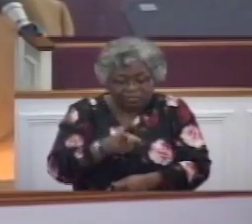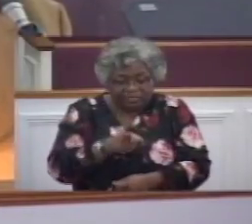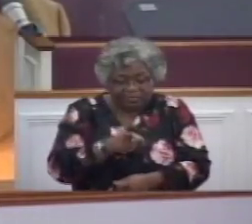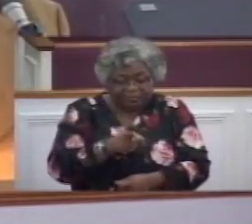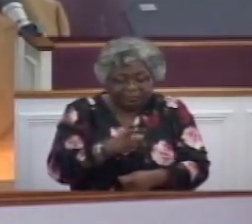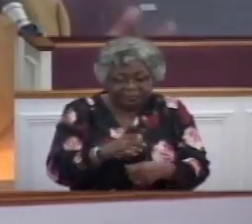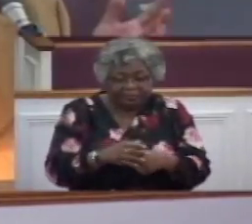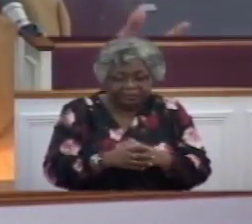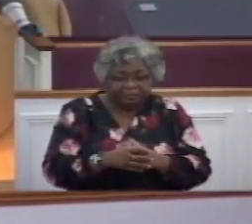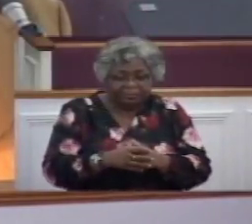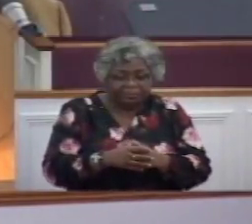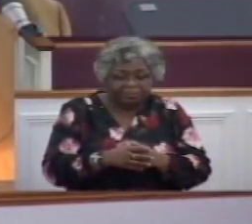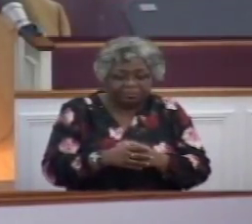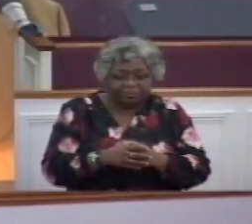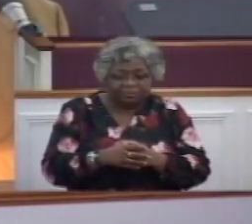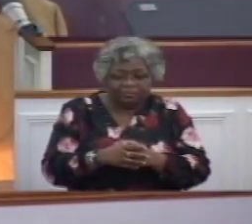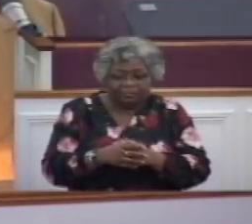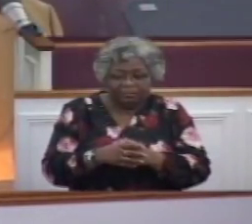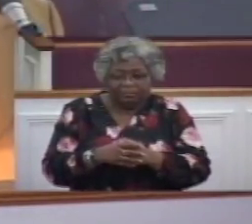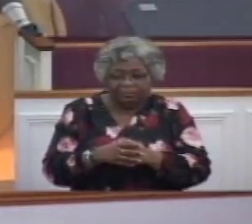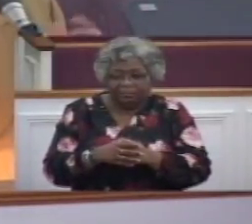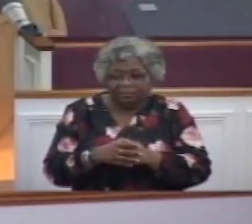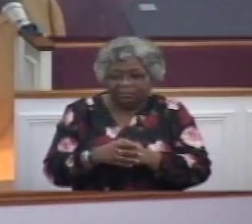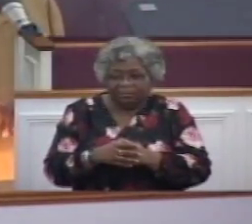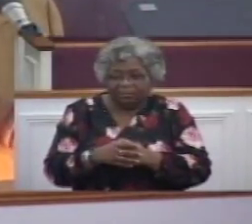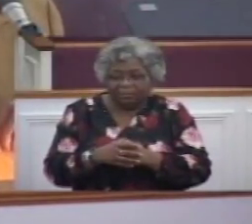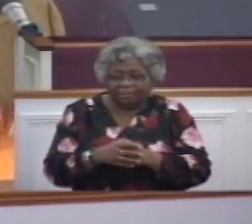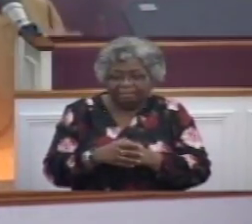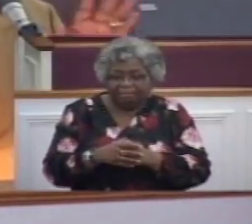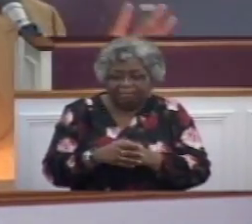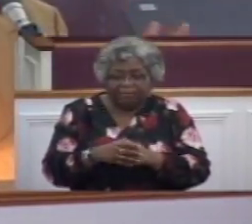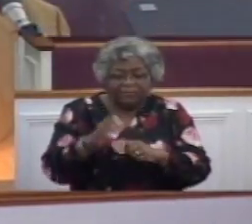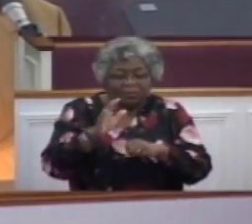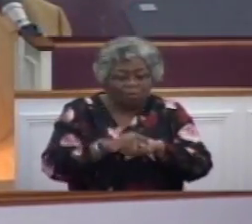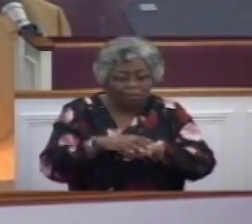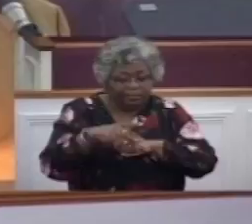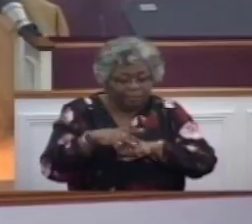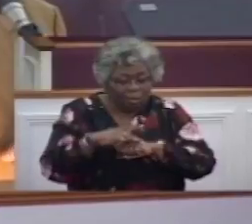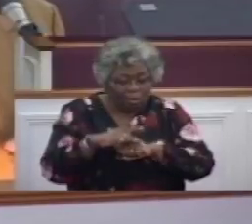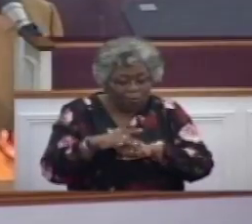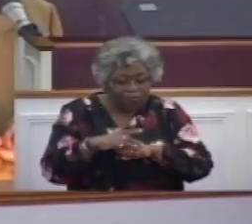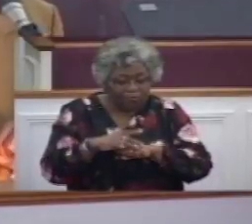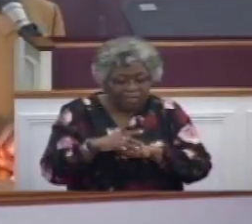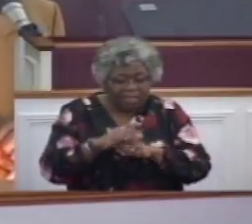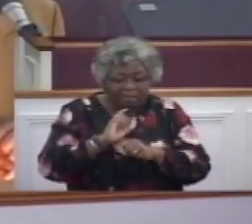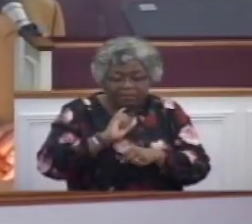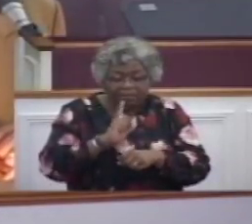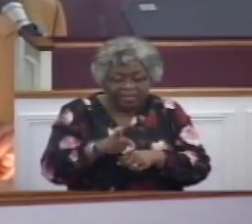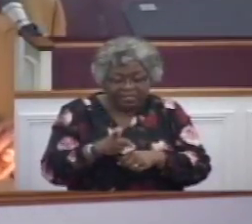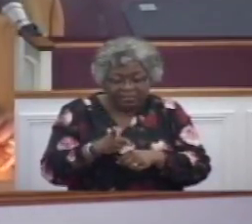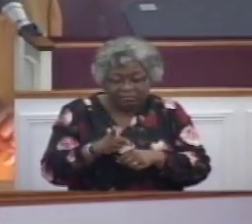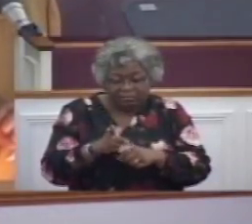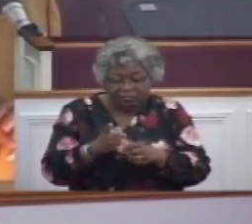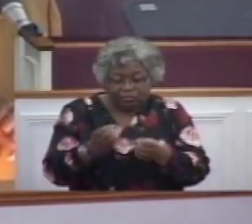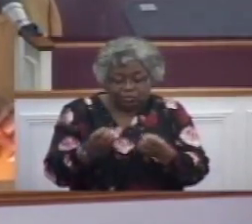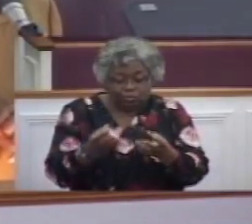dominion and authority over the earth. Commanded him to replenish it. Gave